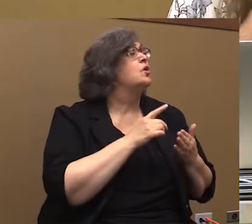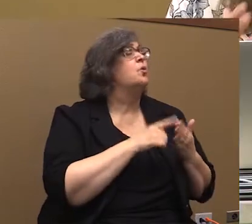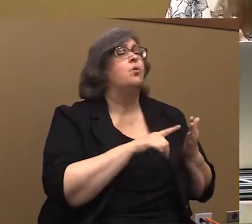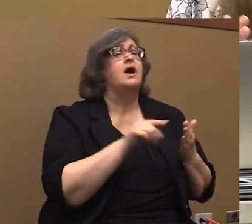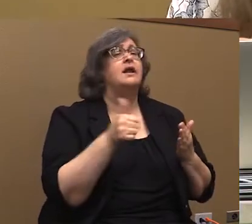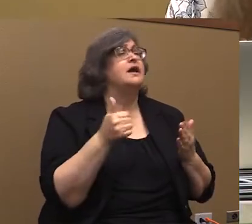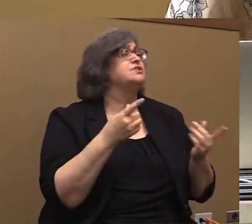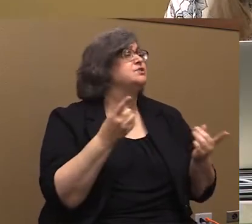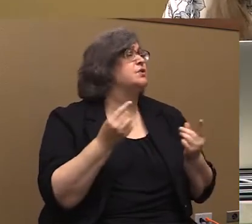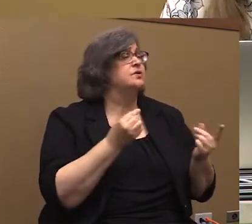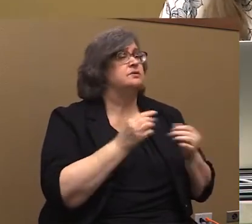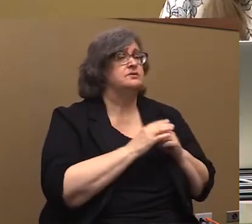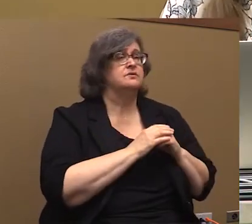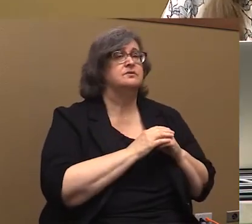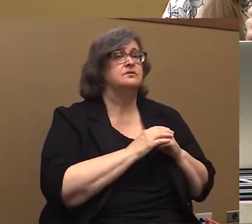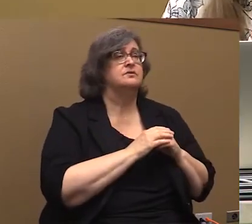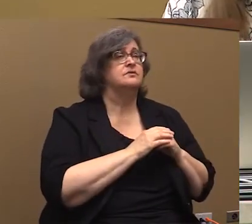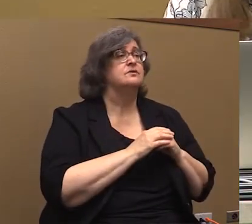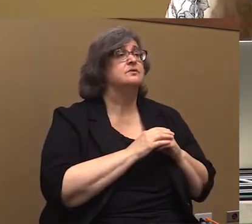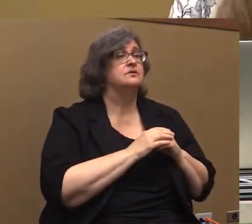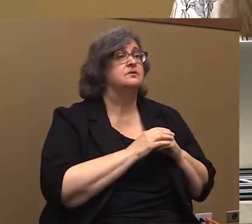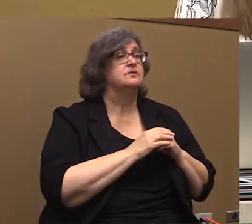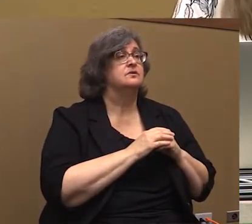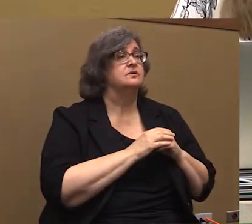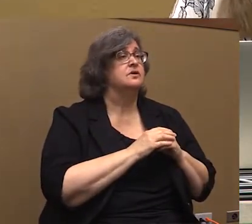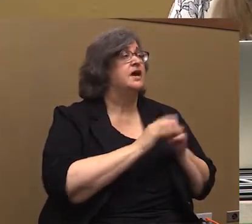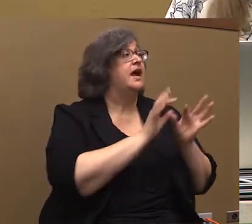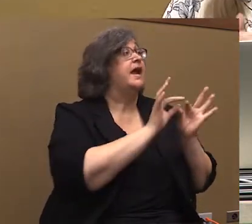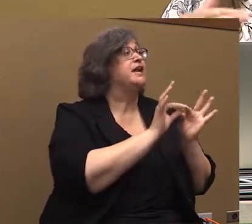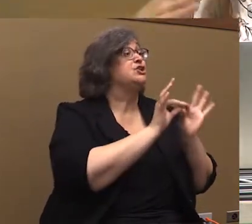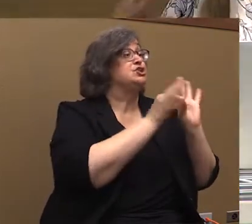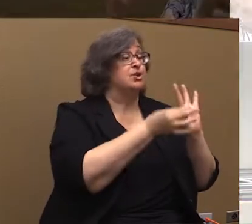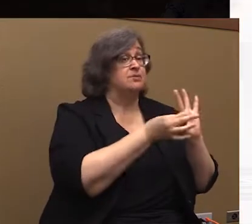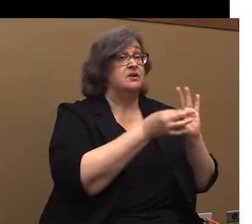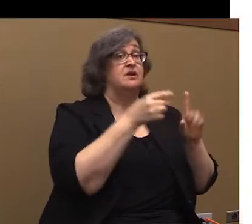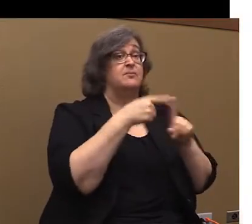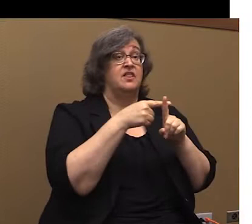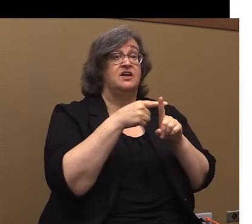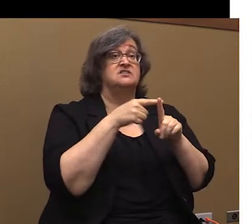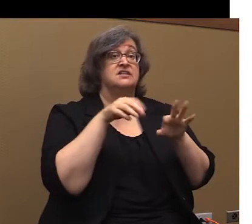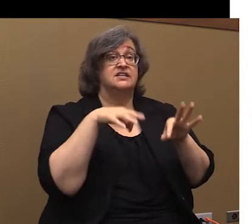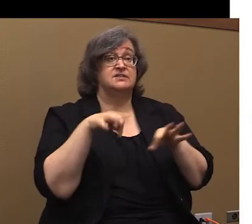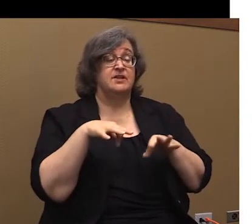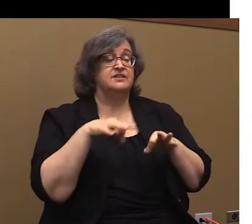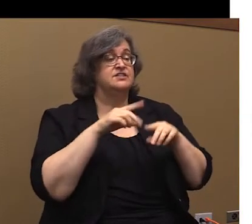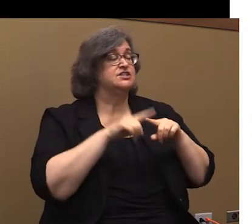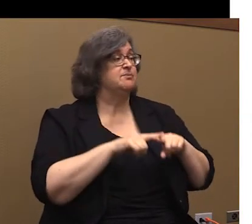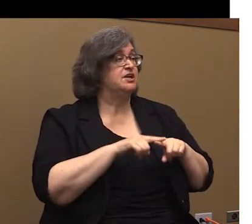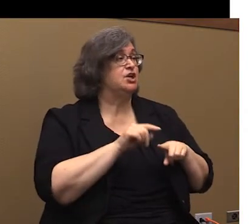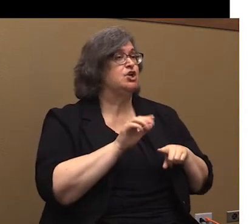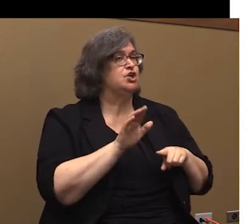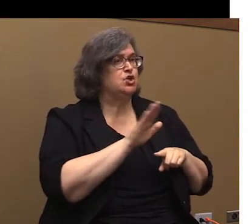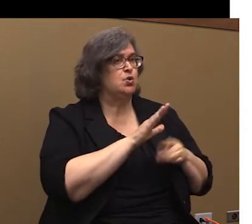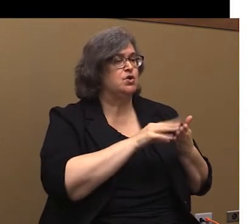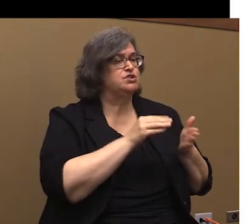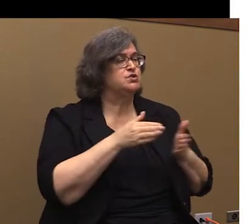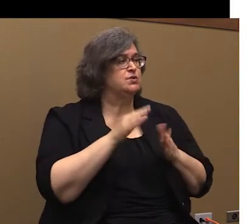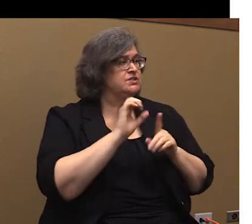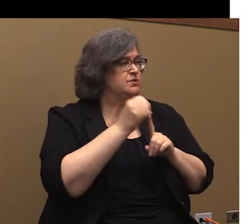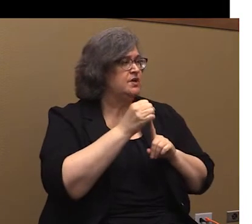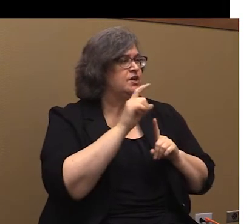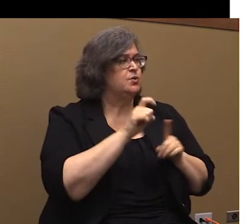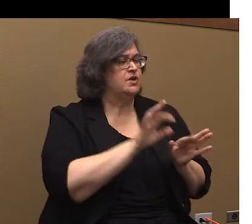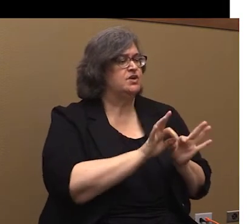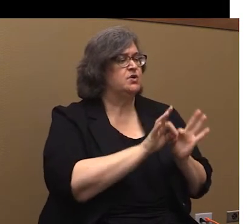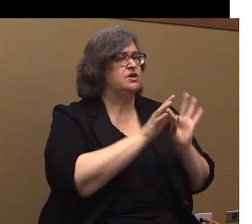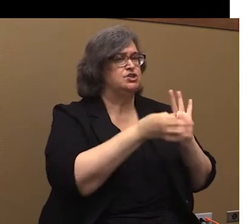And what are other things we can do? I'll say it, interpret, but also explain, depending on your